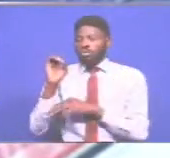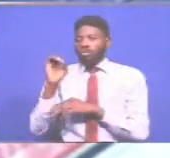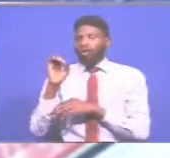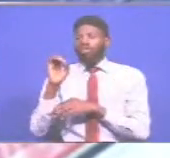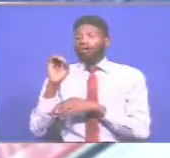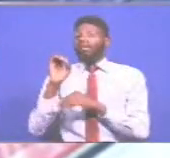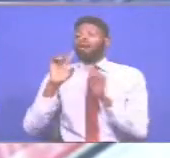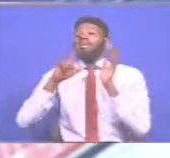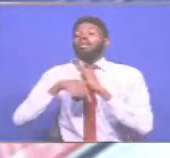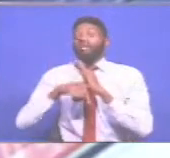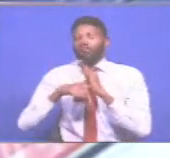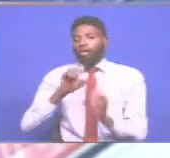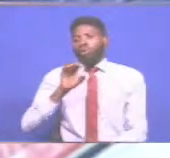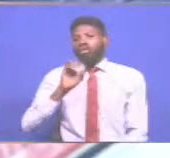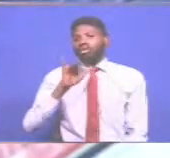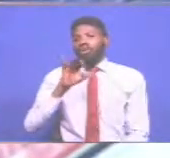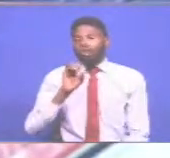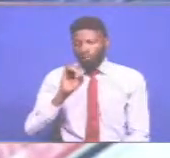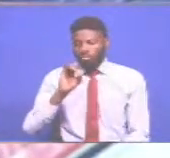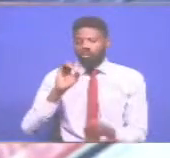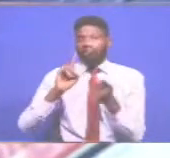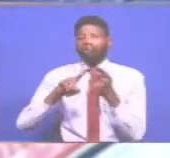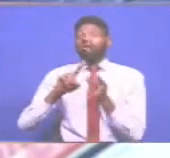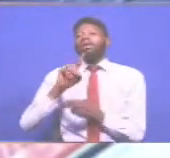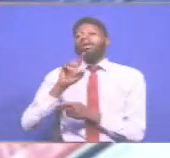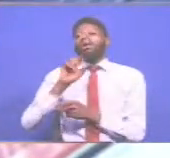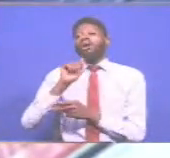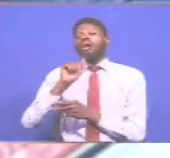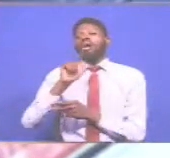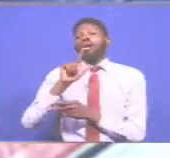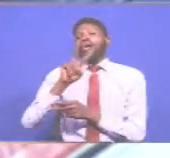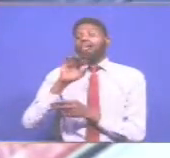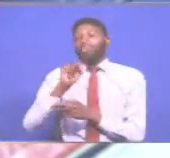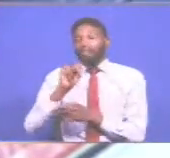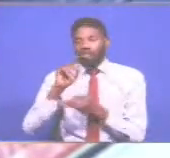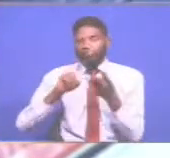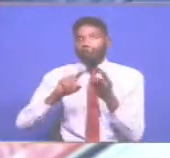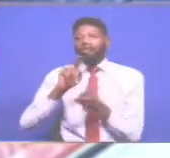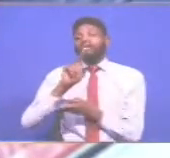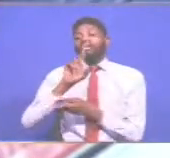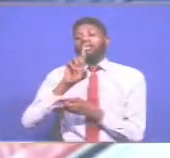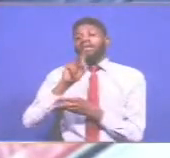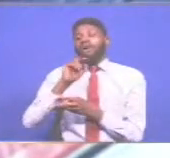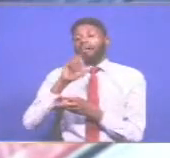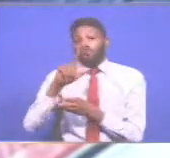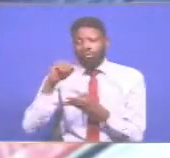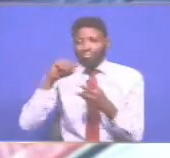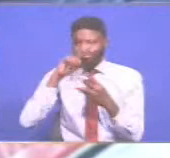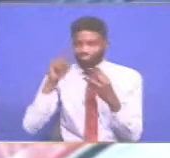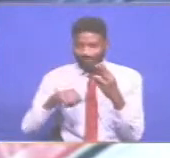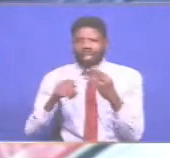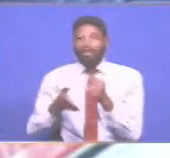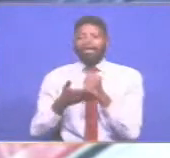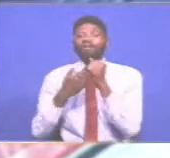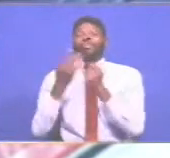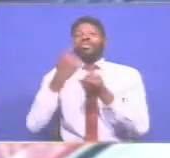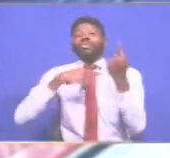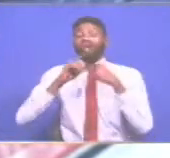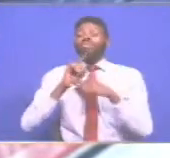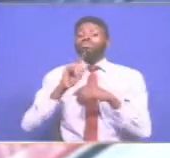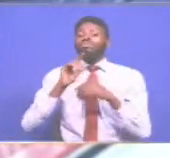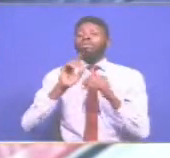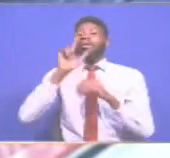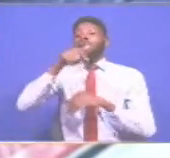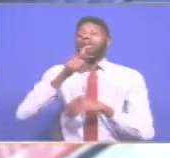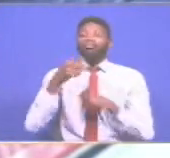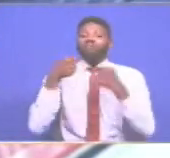by Nelson Oyo and 1 each from Alvin Otieno and Daniel Tabu secured the win. They will play against South Africa in